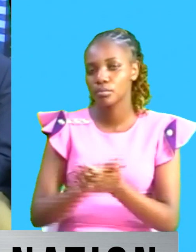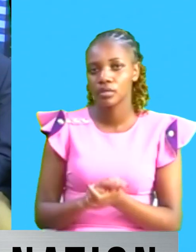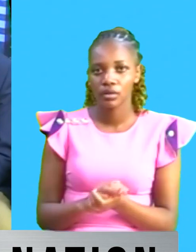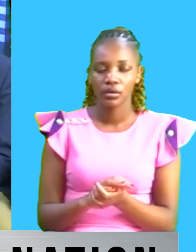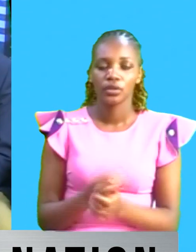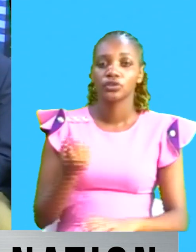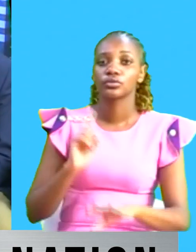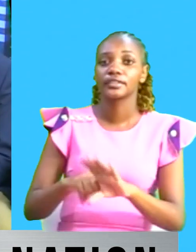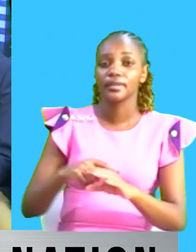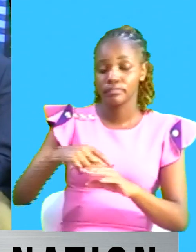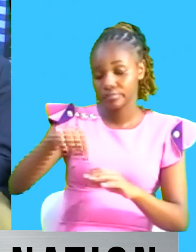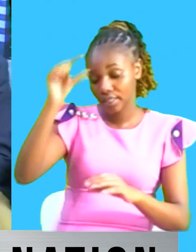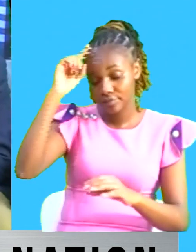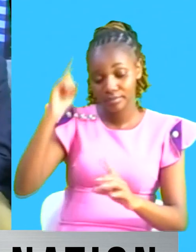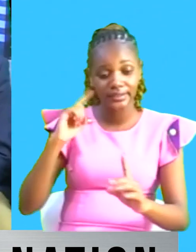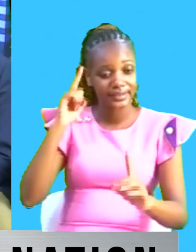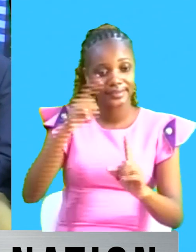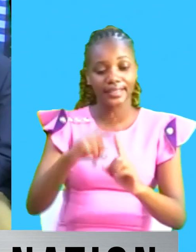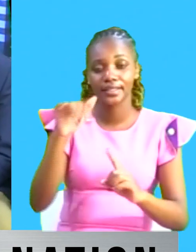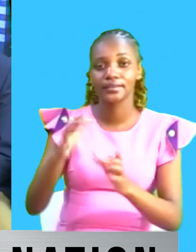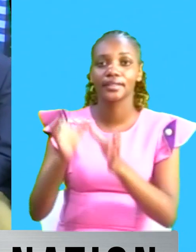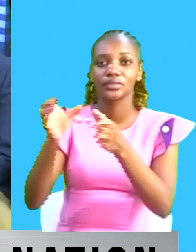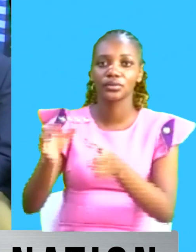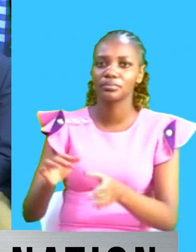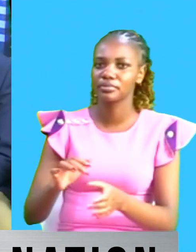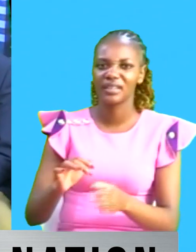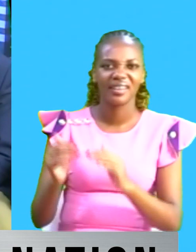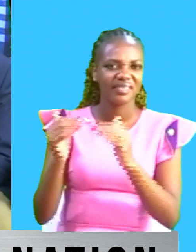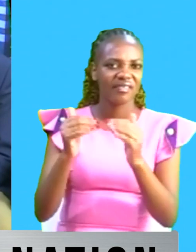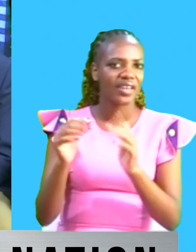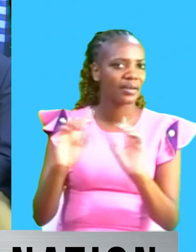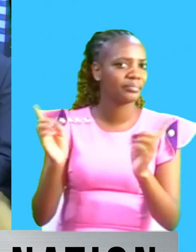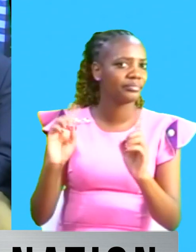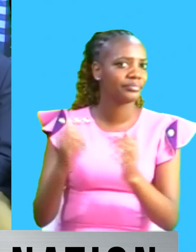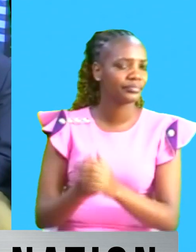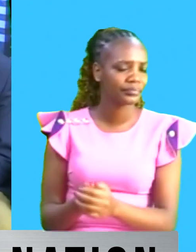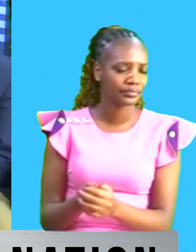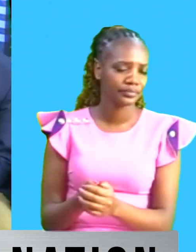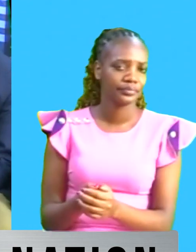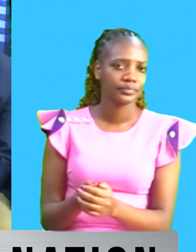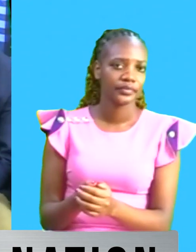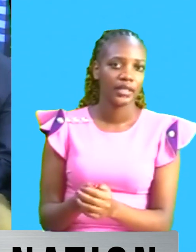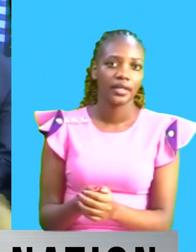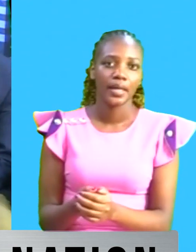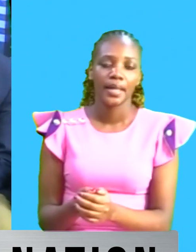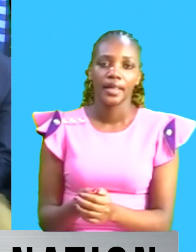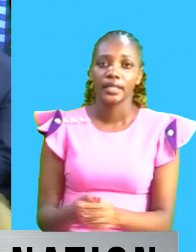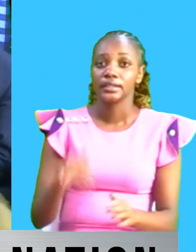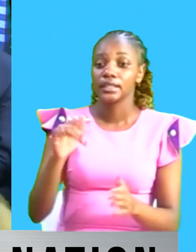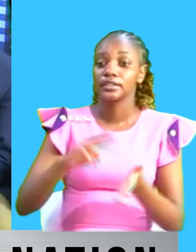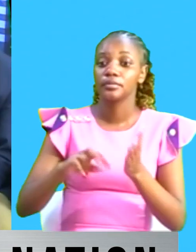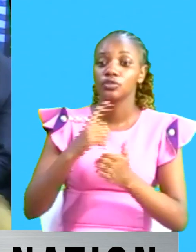have targeted those vigils, because you see, it's like saying that we are showing you that we